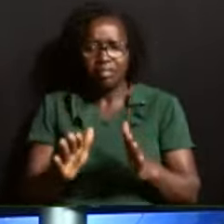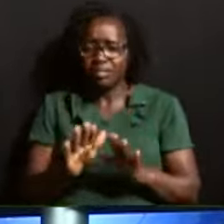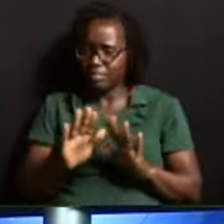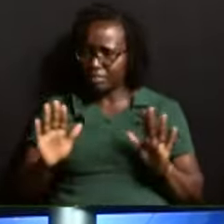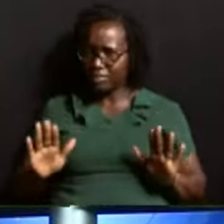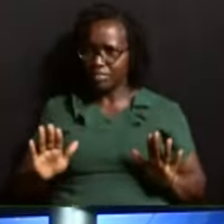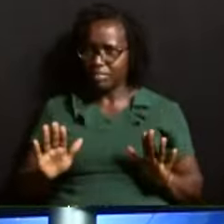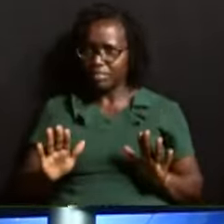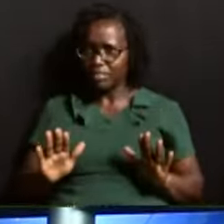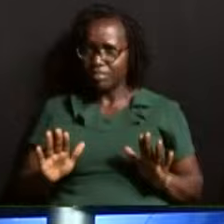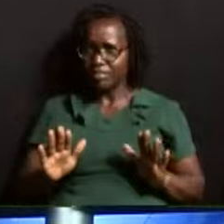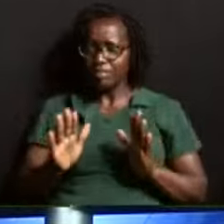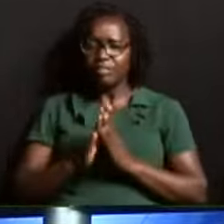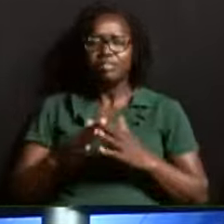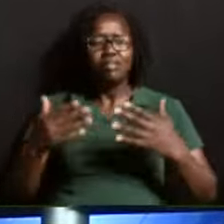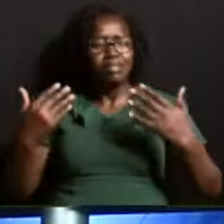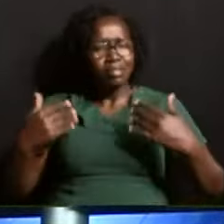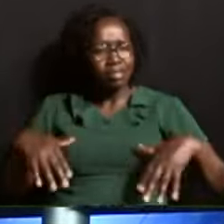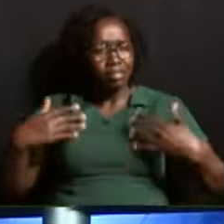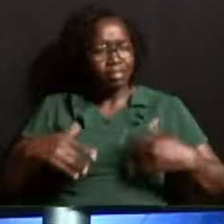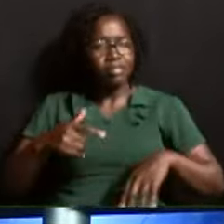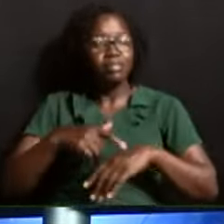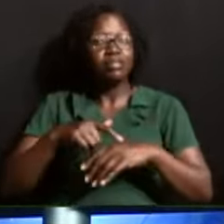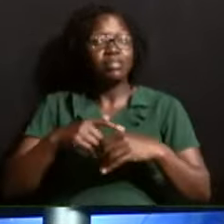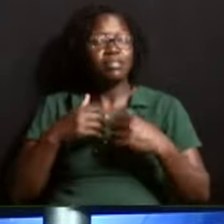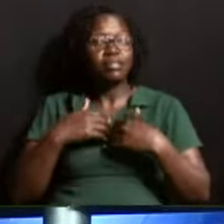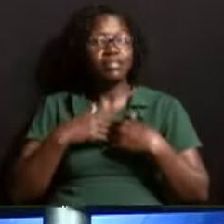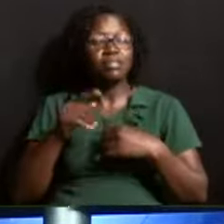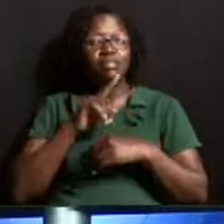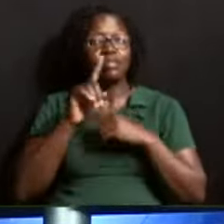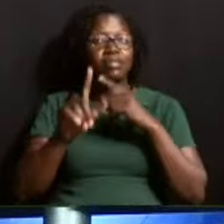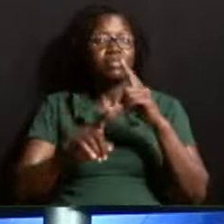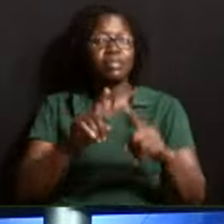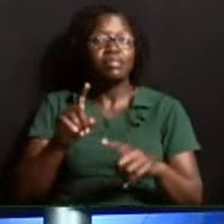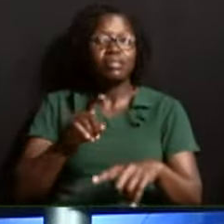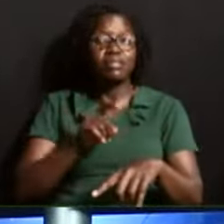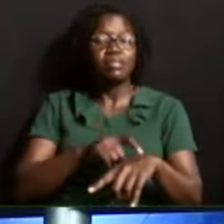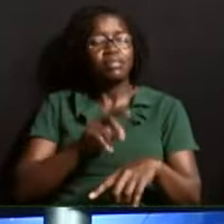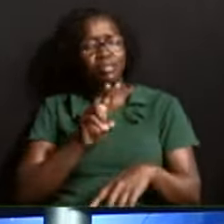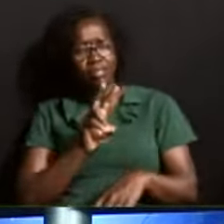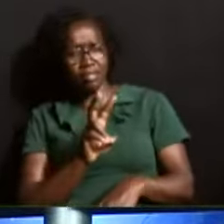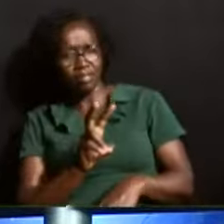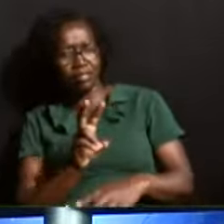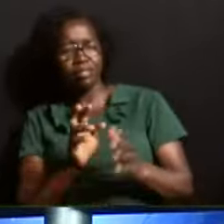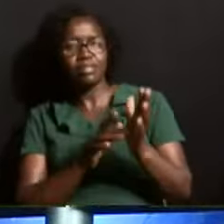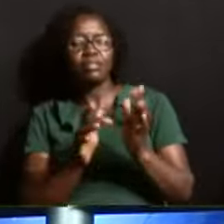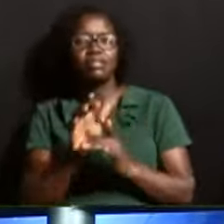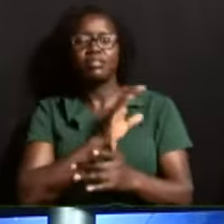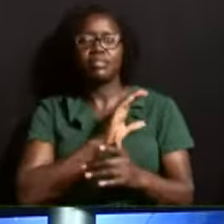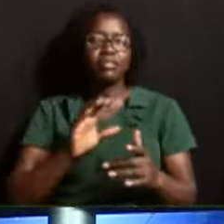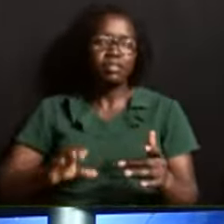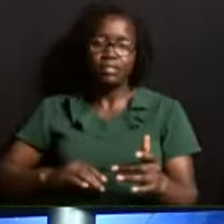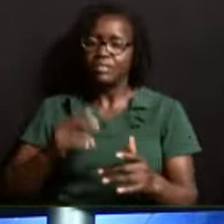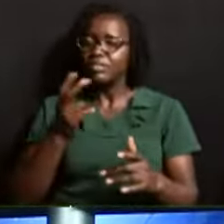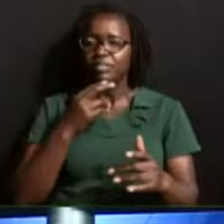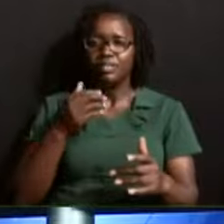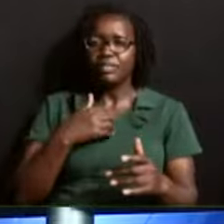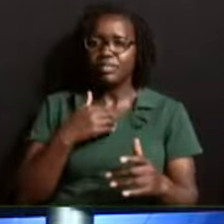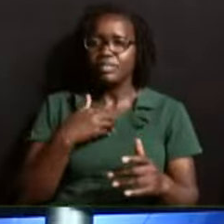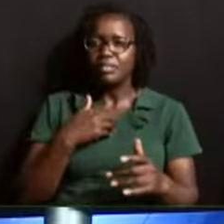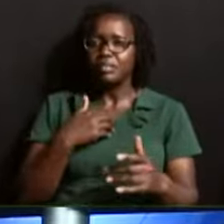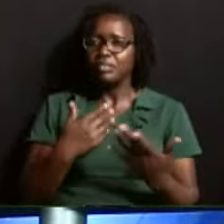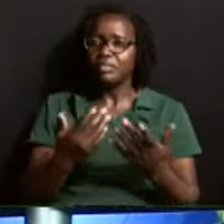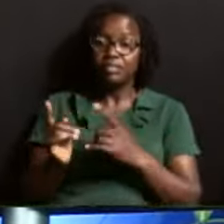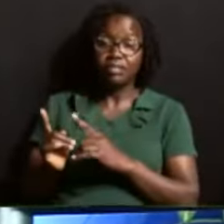are having a wonderful time. The question is, when you look at Jesus Christ, who has now become